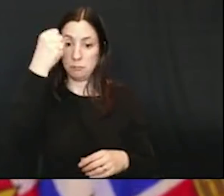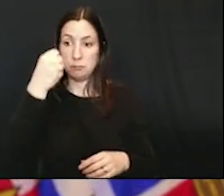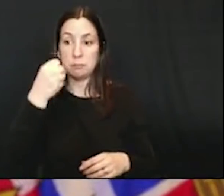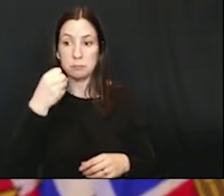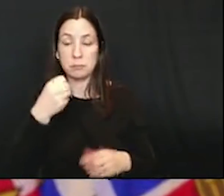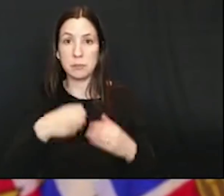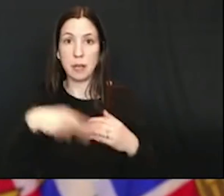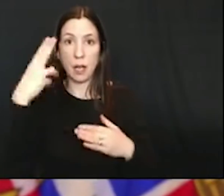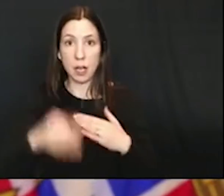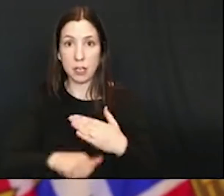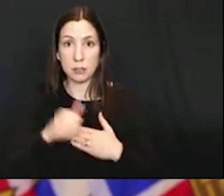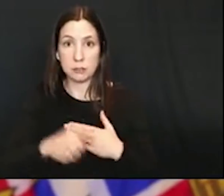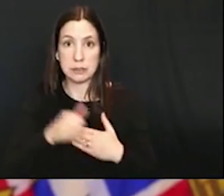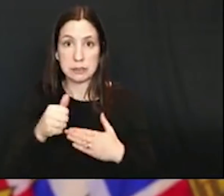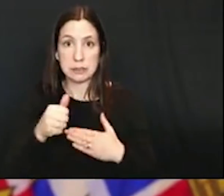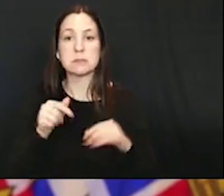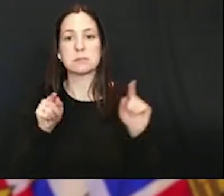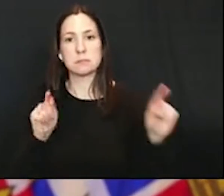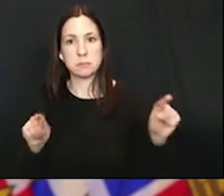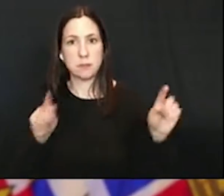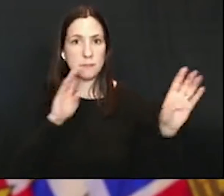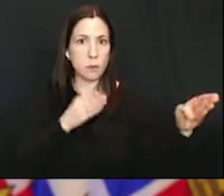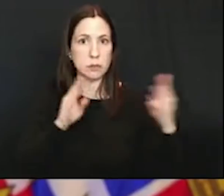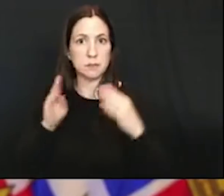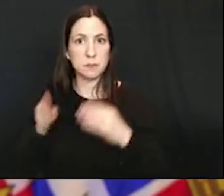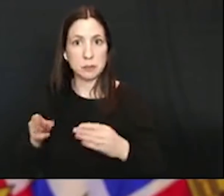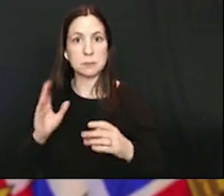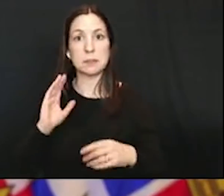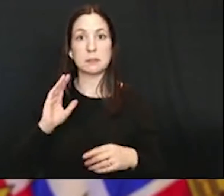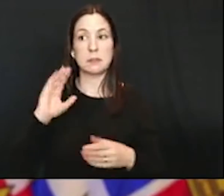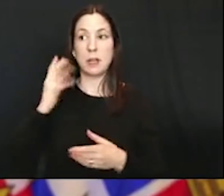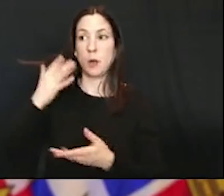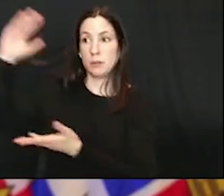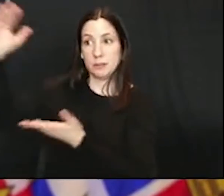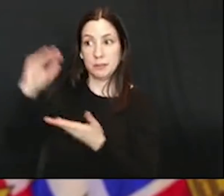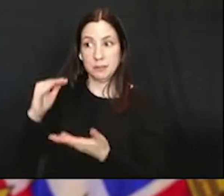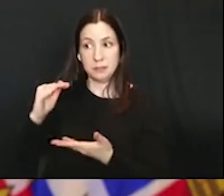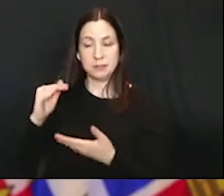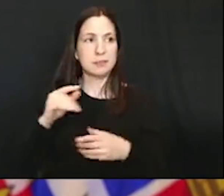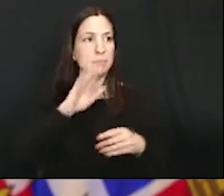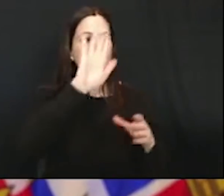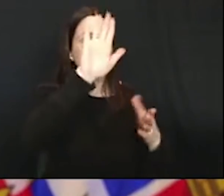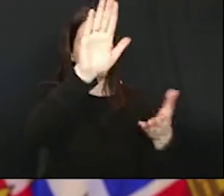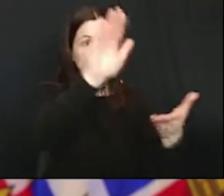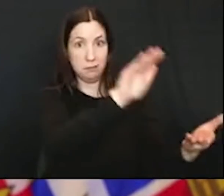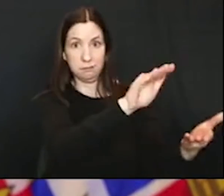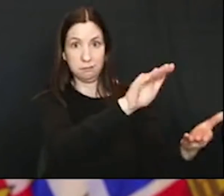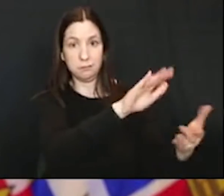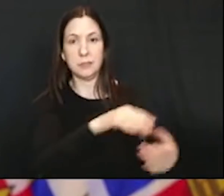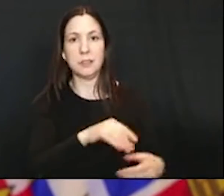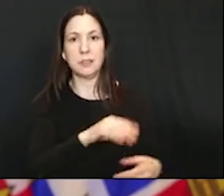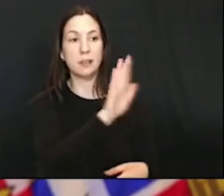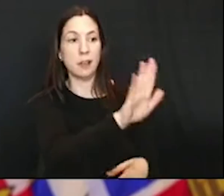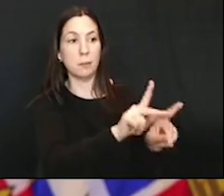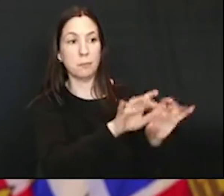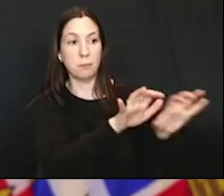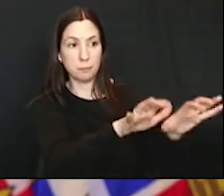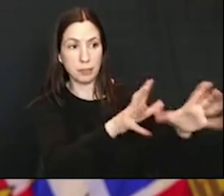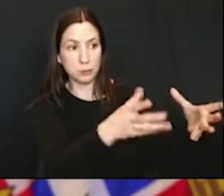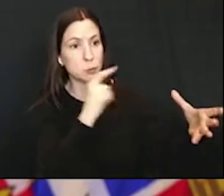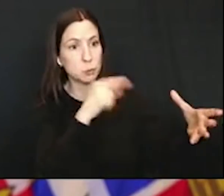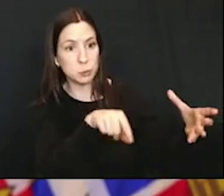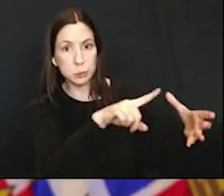age. But we need to use the doses that we have and the population that we have and tailor our programs